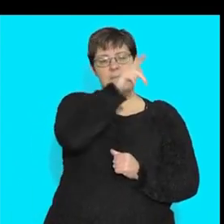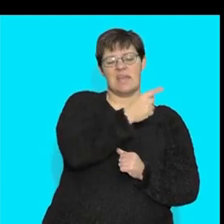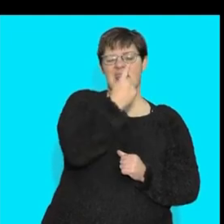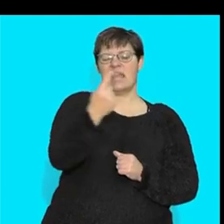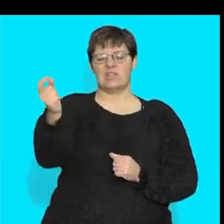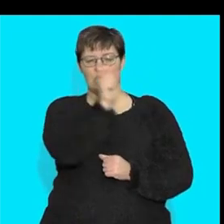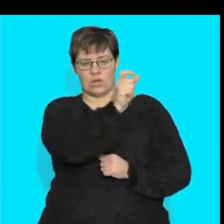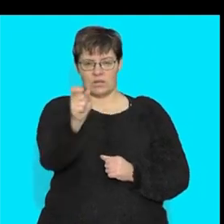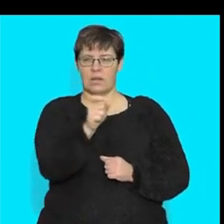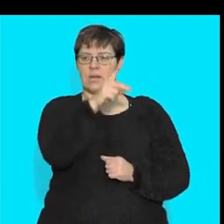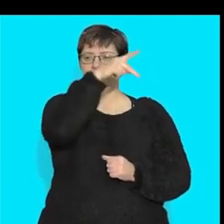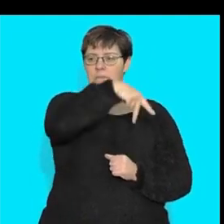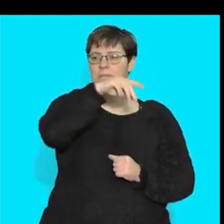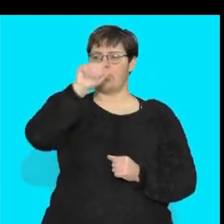word,